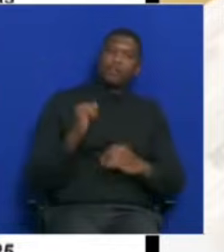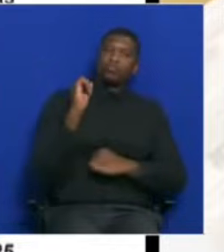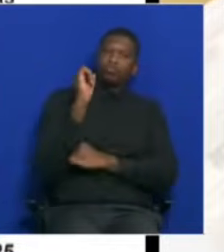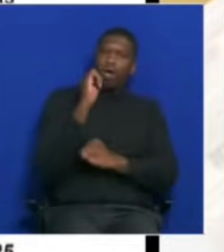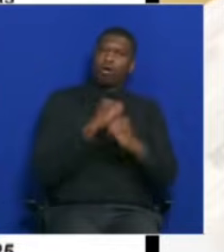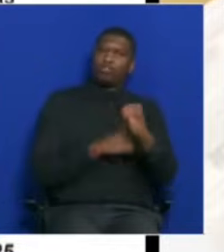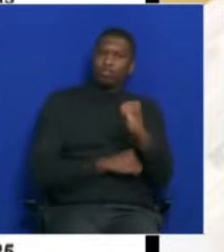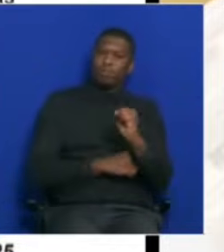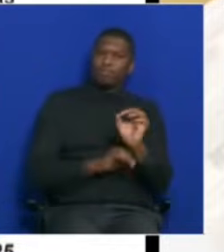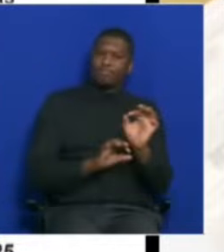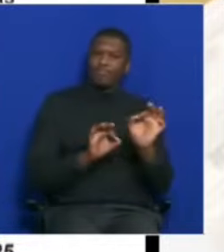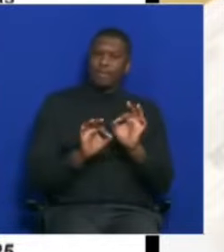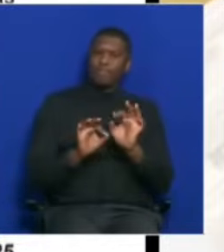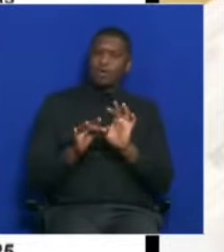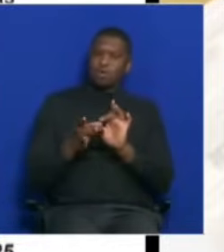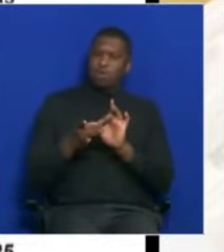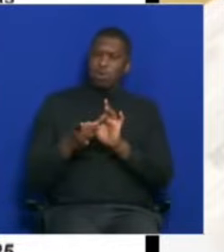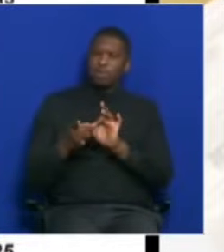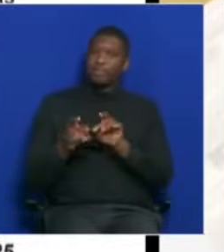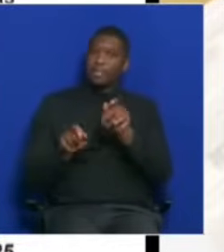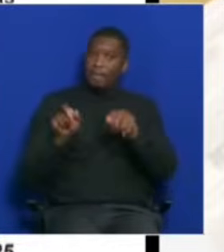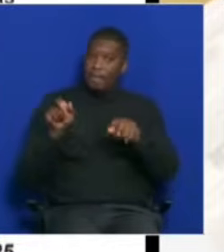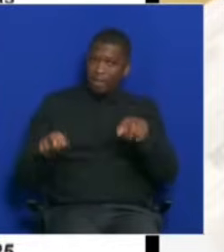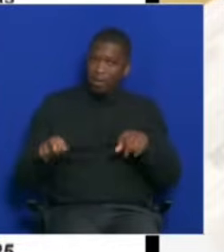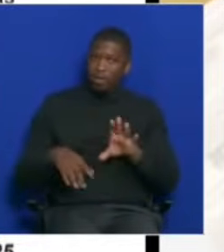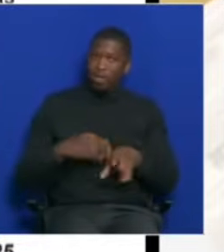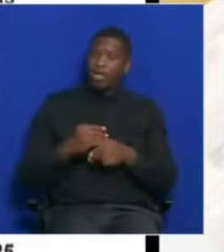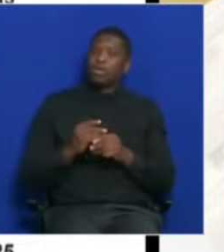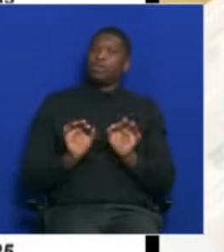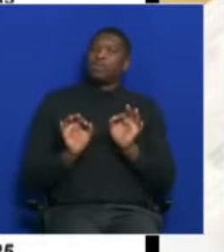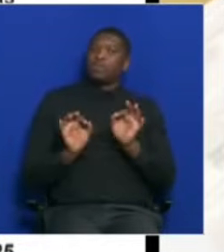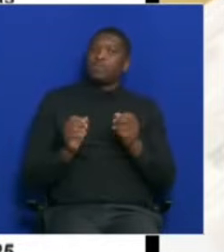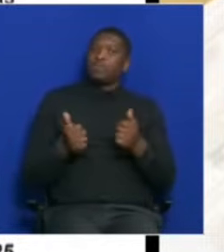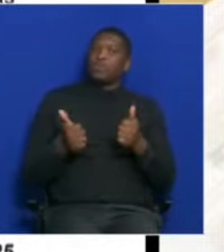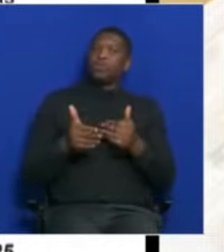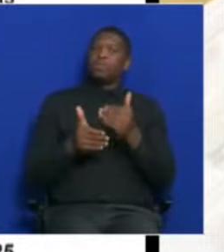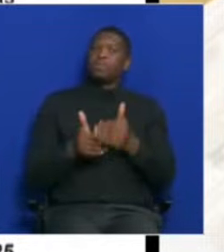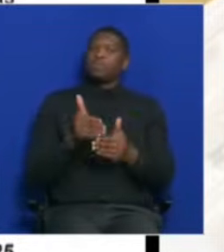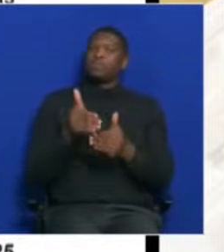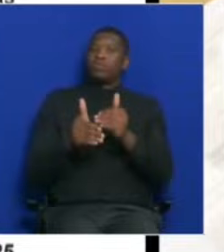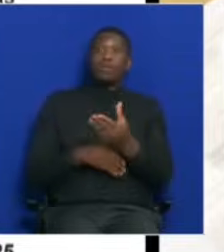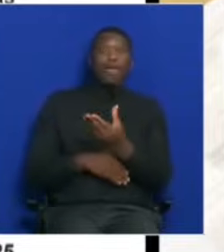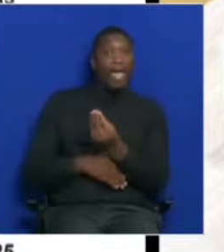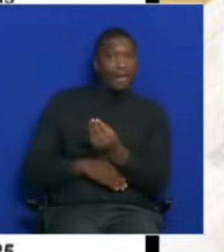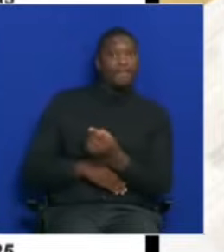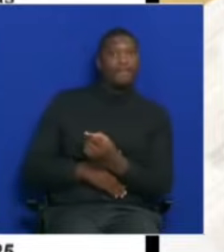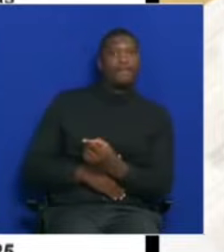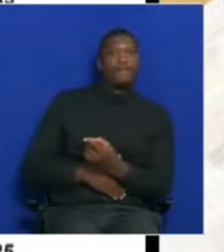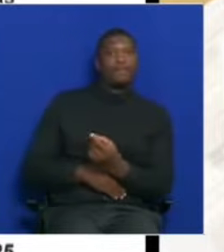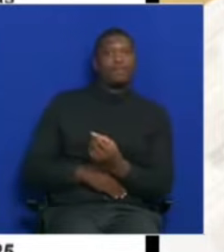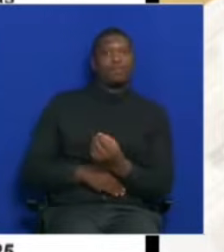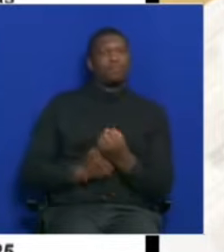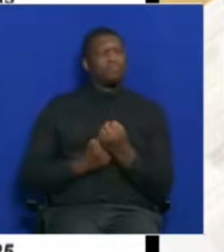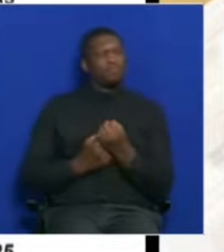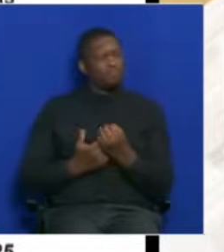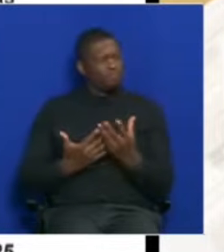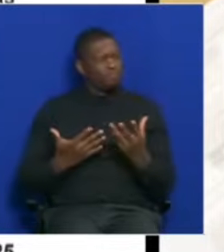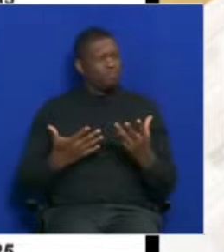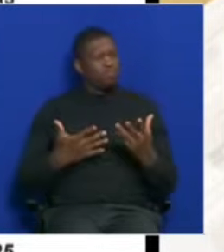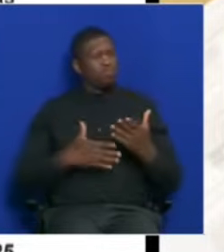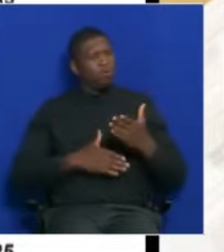committed people, and good processes. There is a lot of work that has been done by IDEC colleagues,